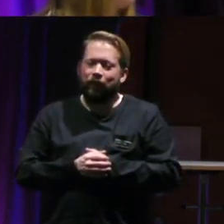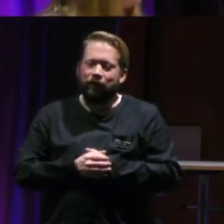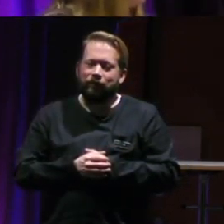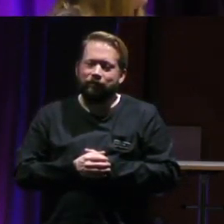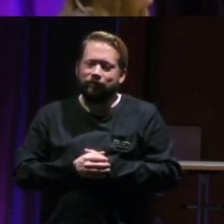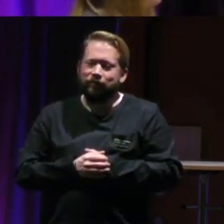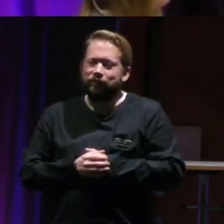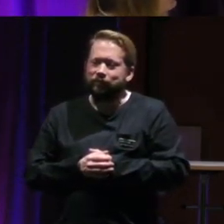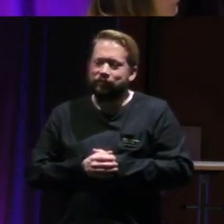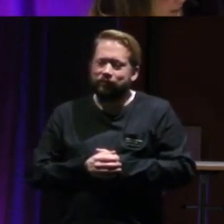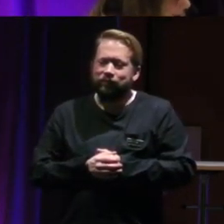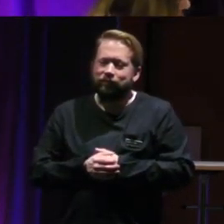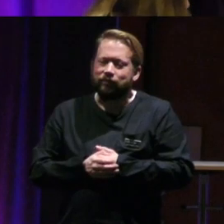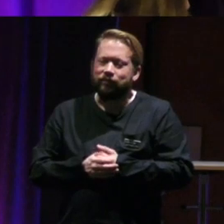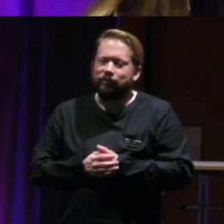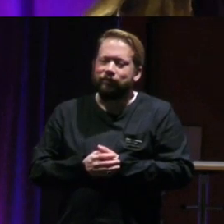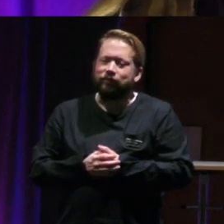security.